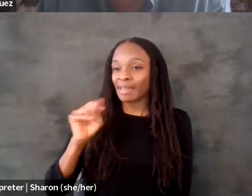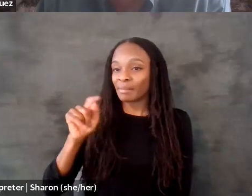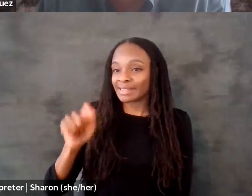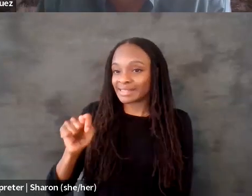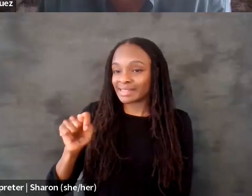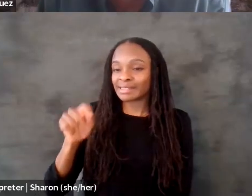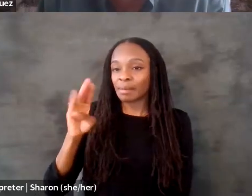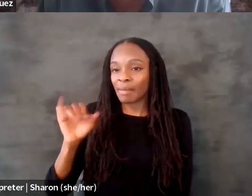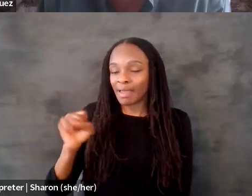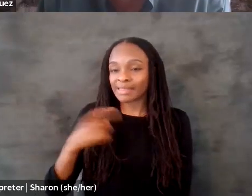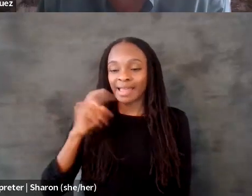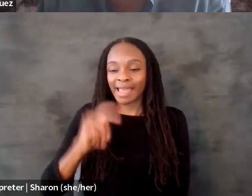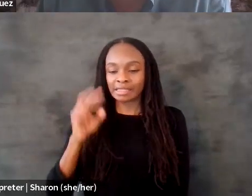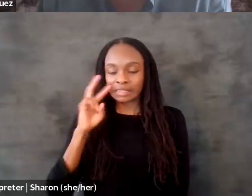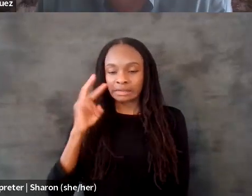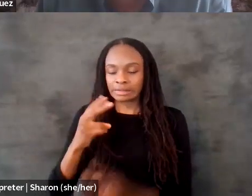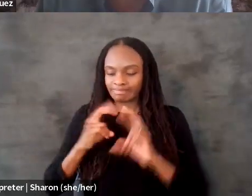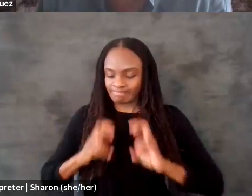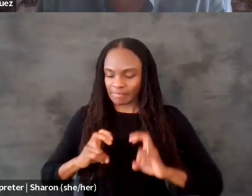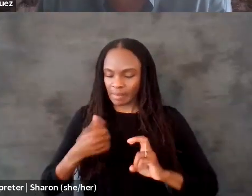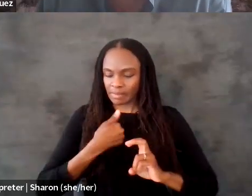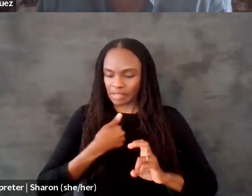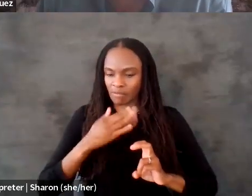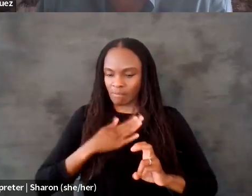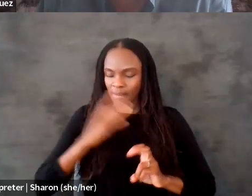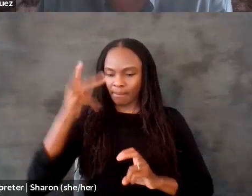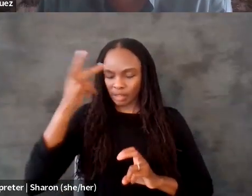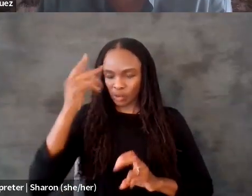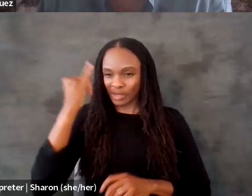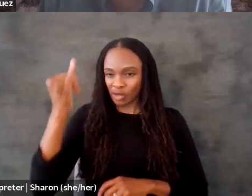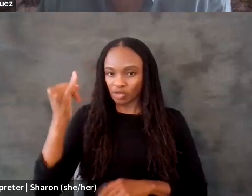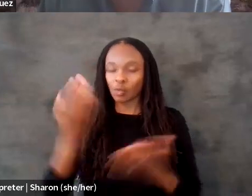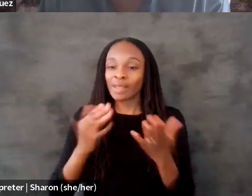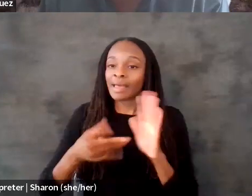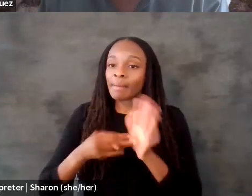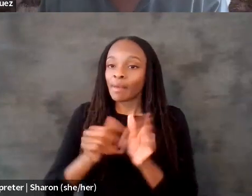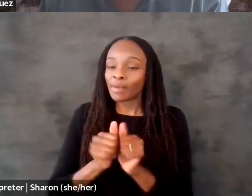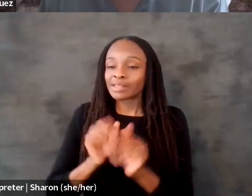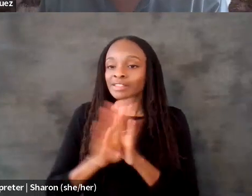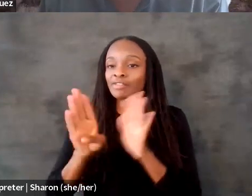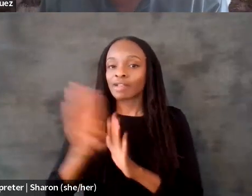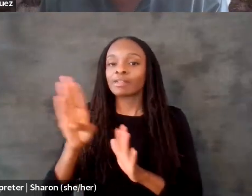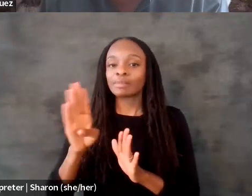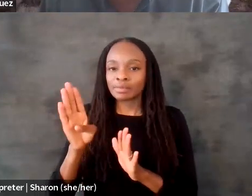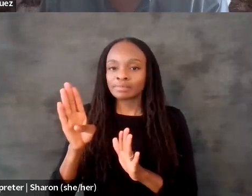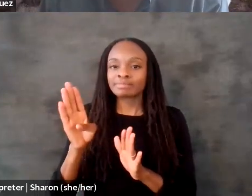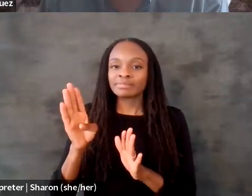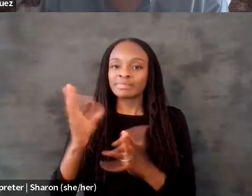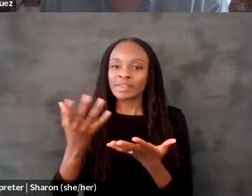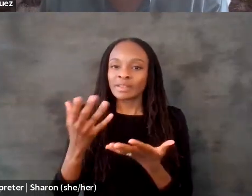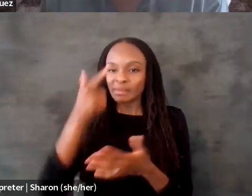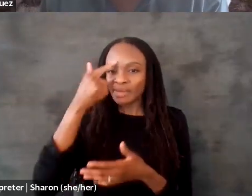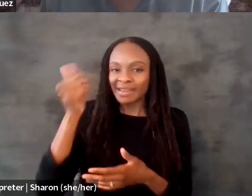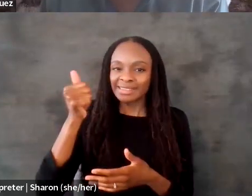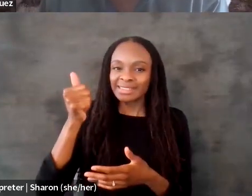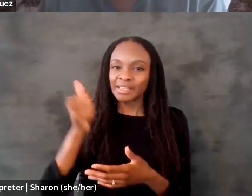my own political ideology and what that meant in developing the kind of relationships necessary. Because see, it's not about